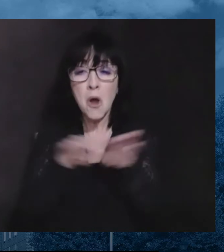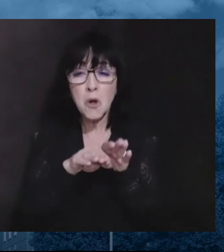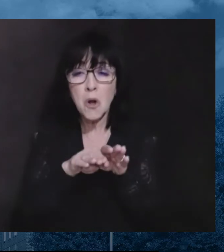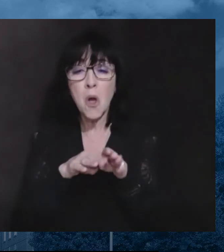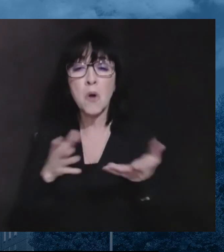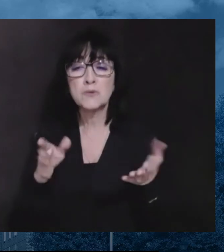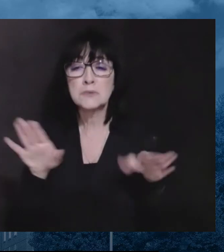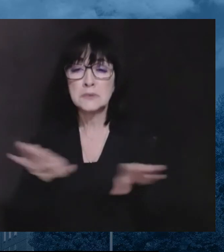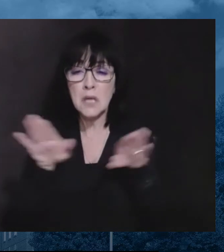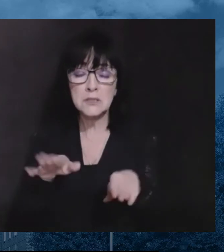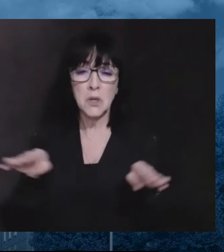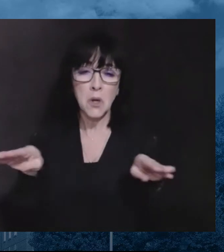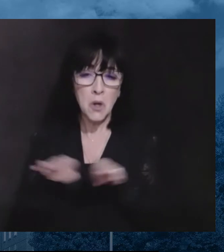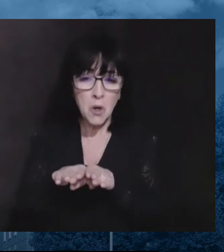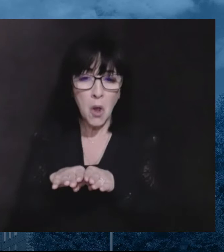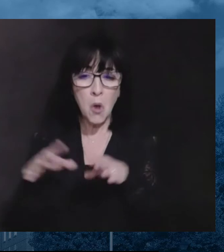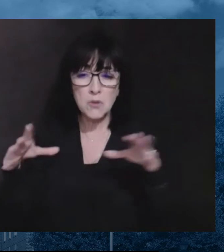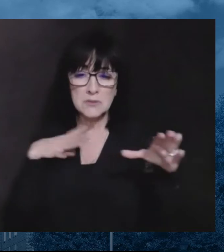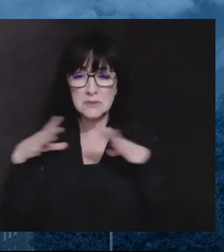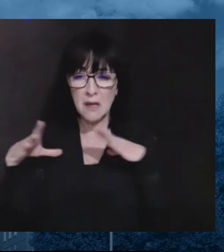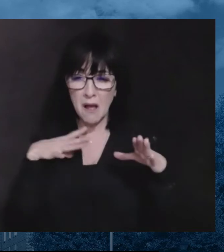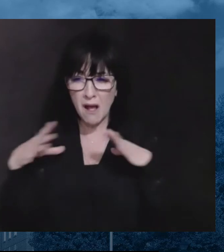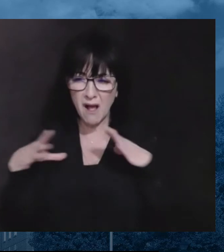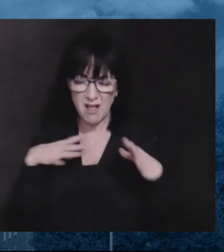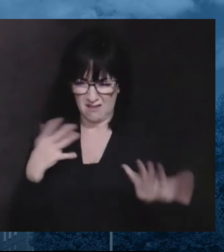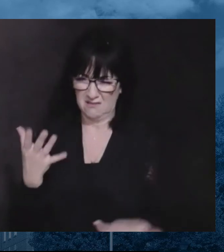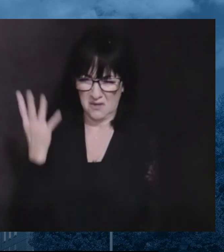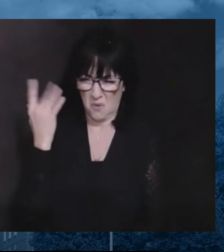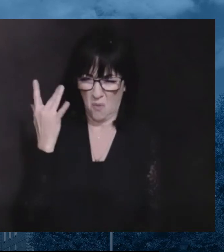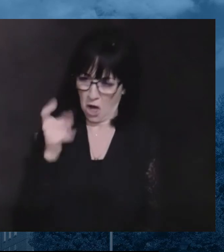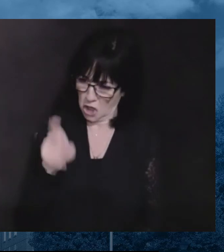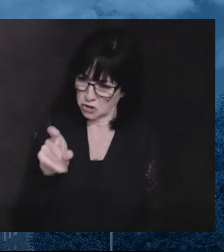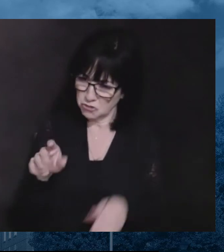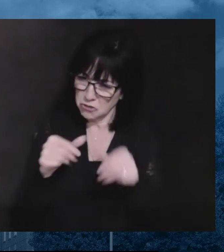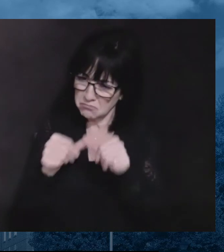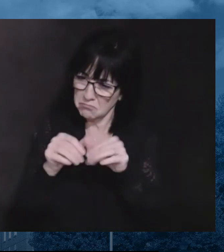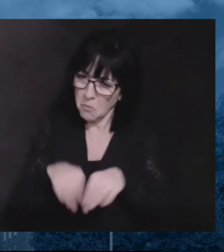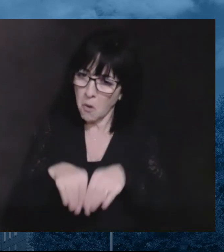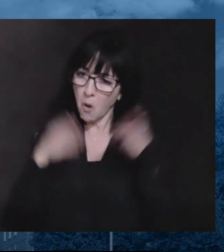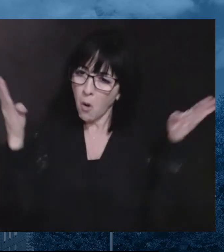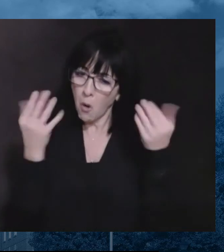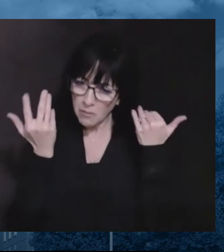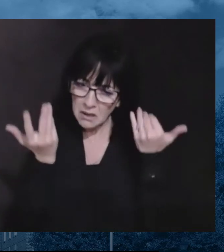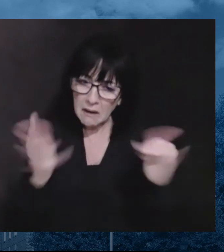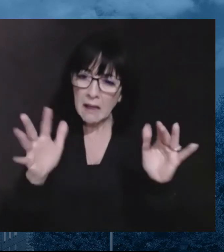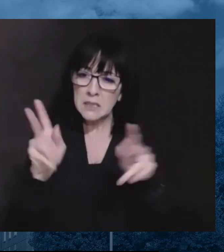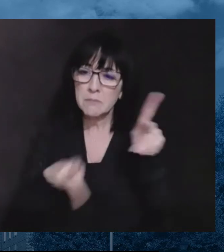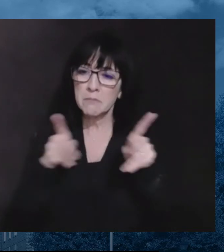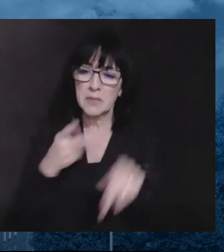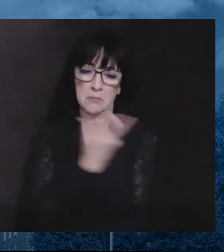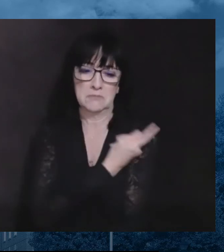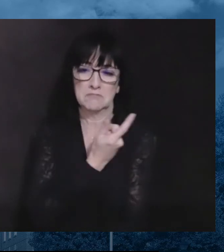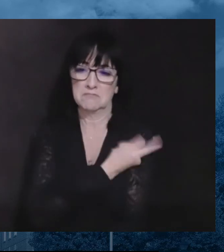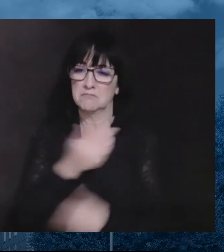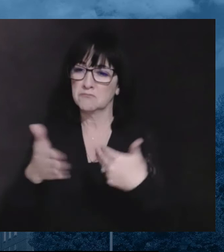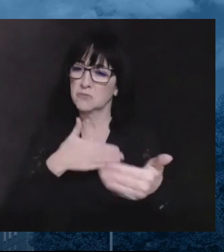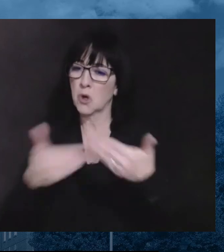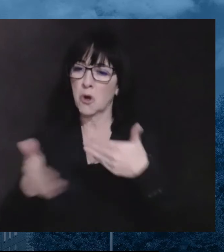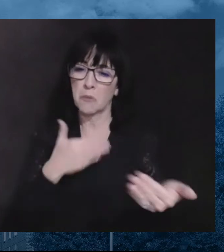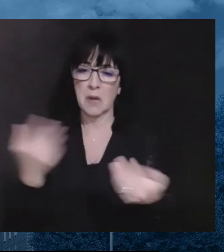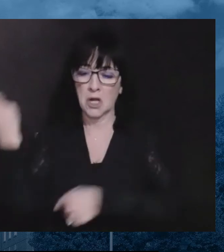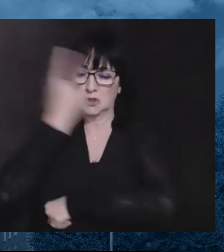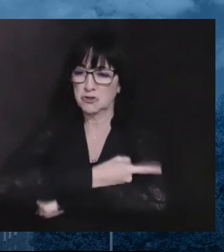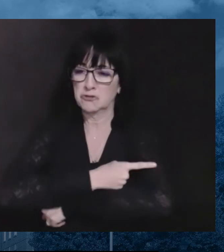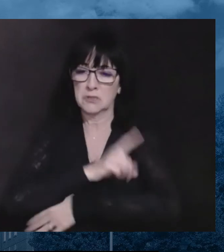Let me just, again, take the 30,000-foot view. That was exactly my question over the last several days with respect to our folks